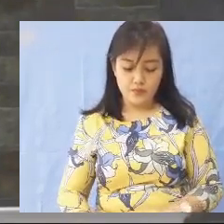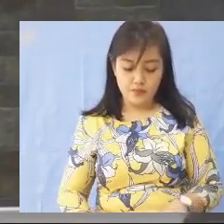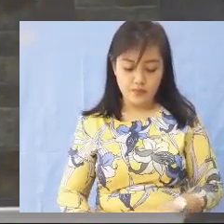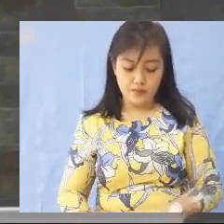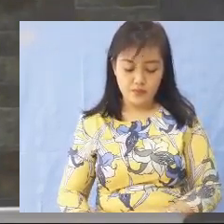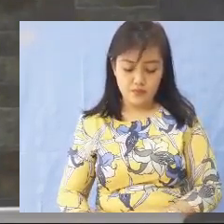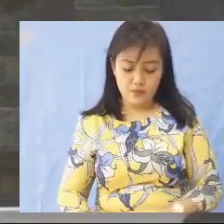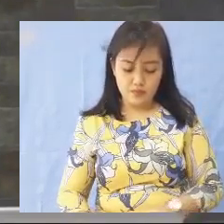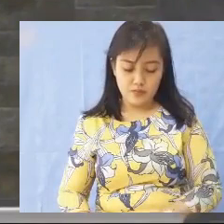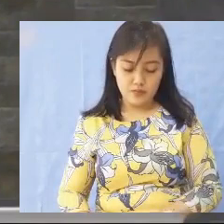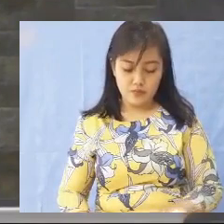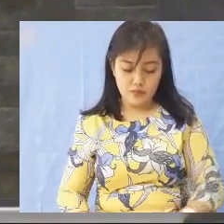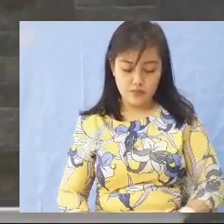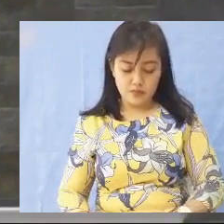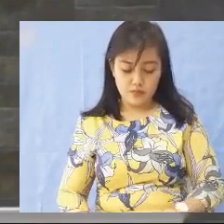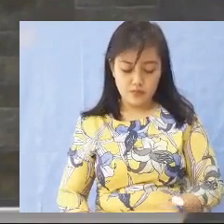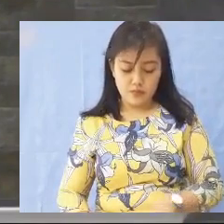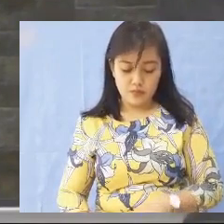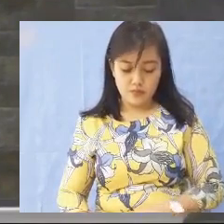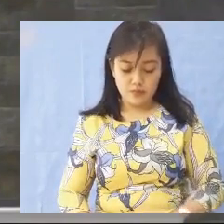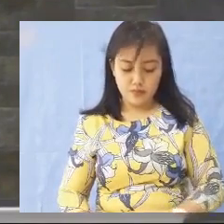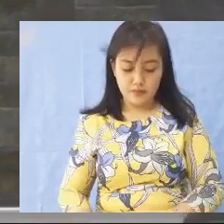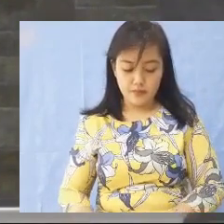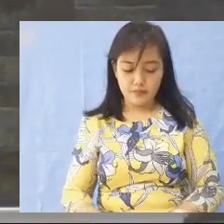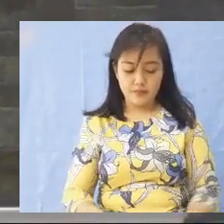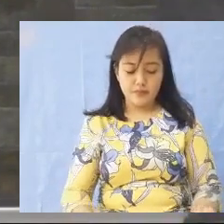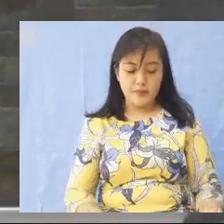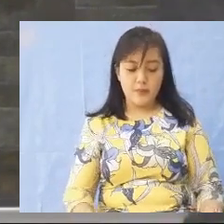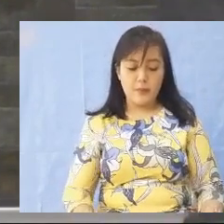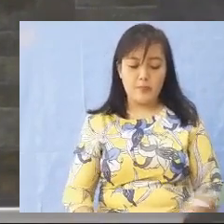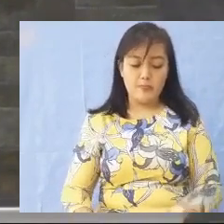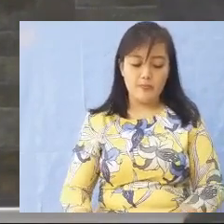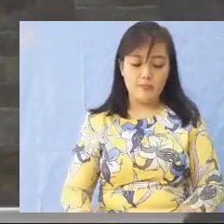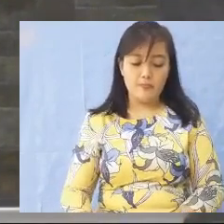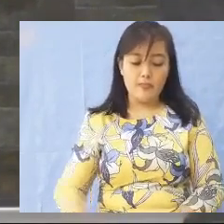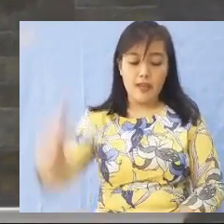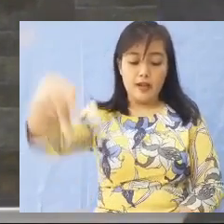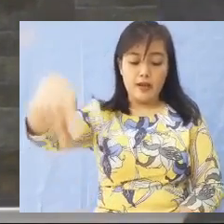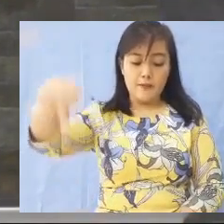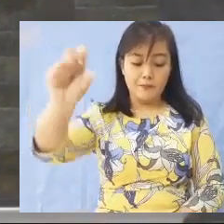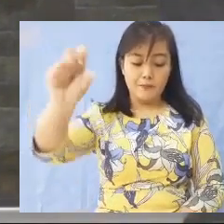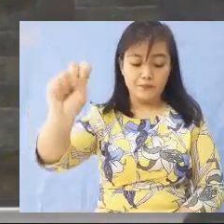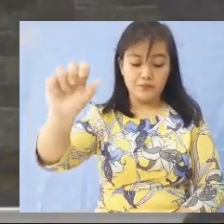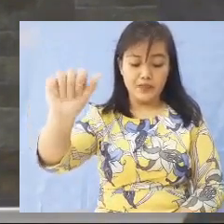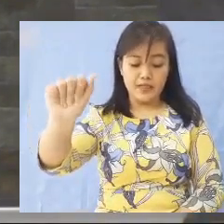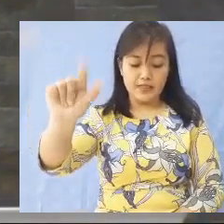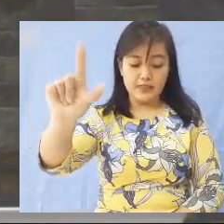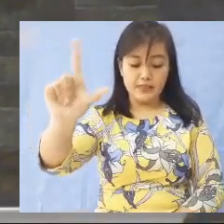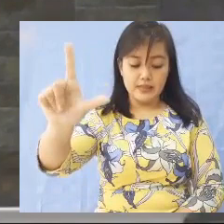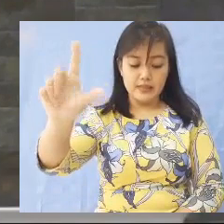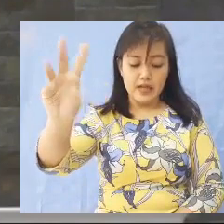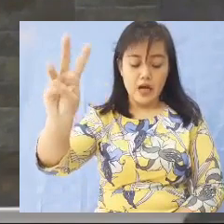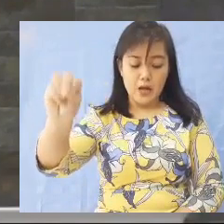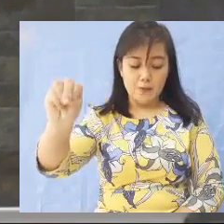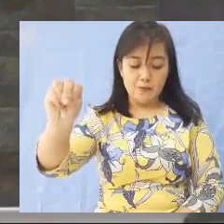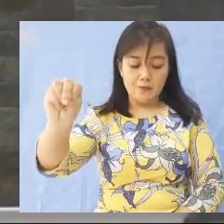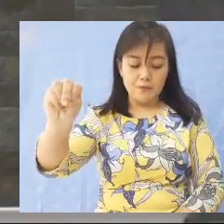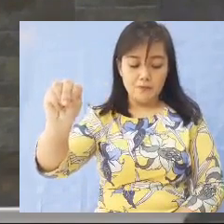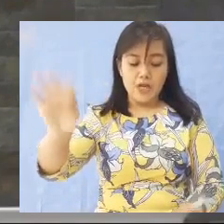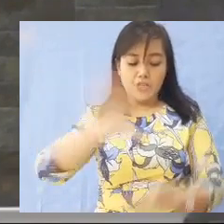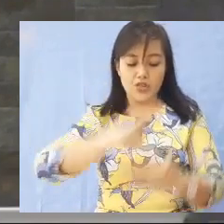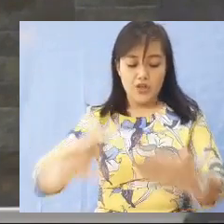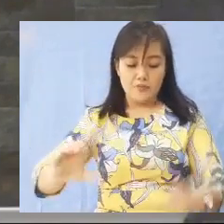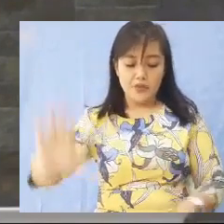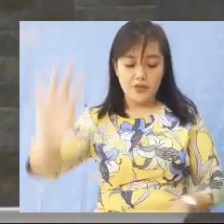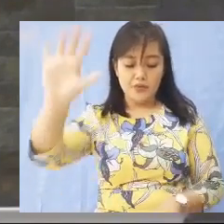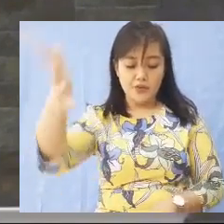my transgression and my sin is ever before me. Against thee only have I sinned and done this